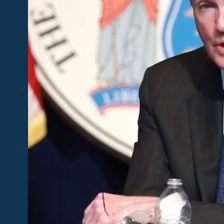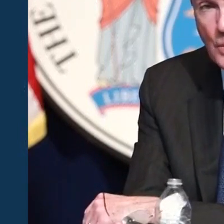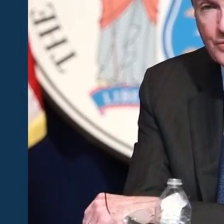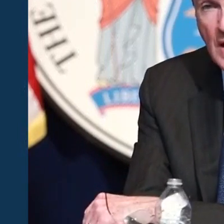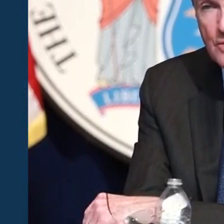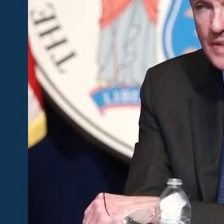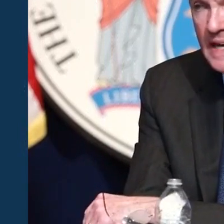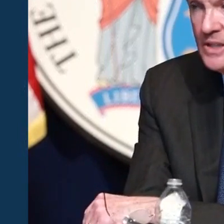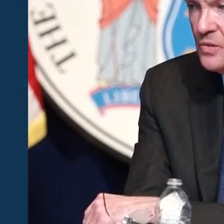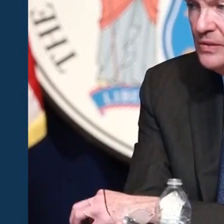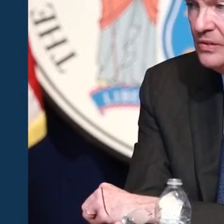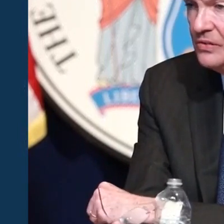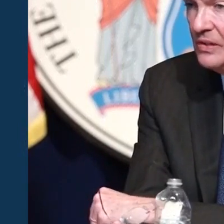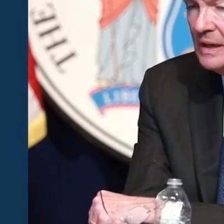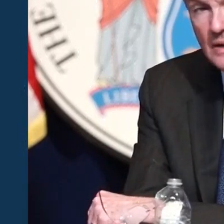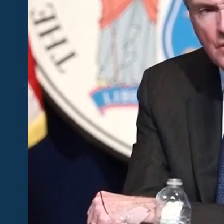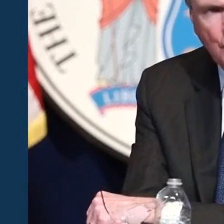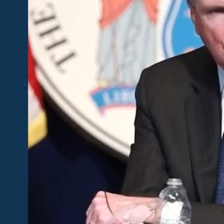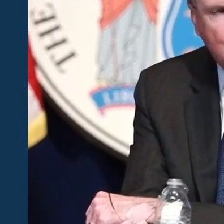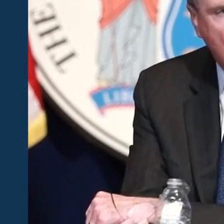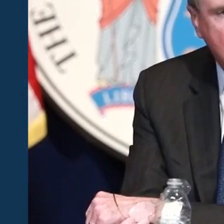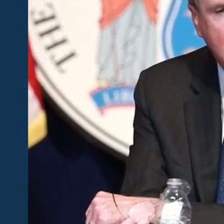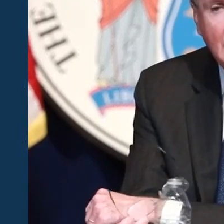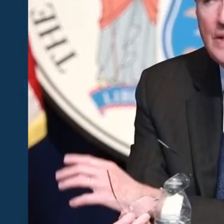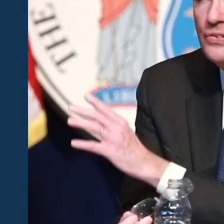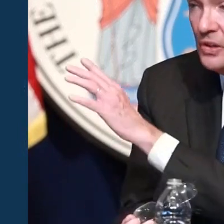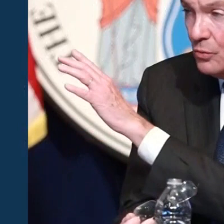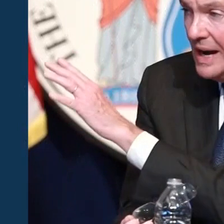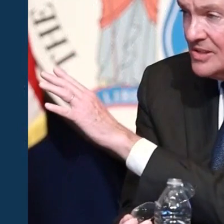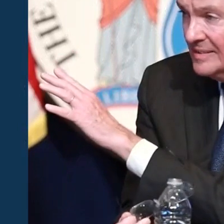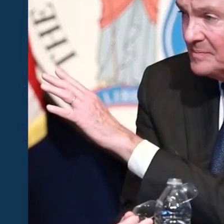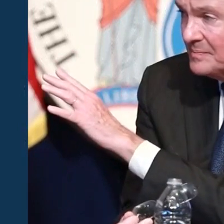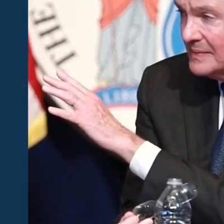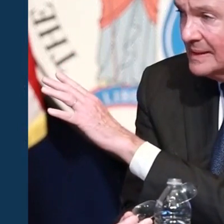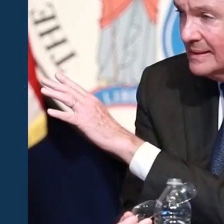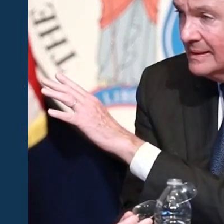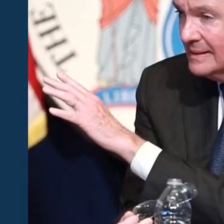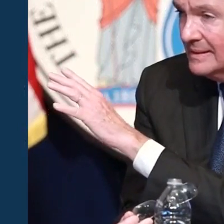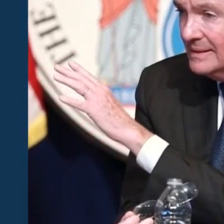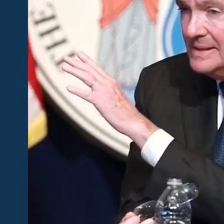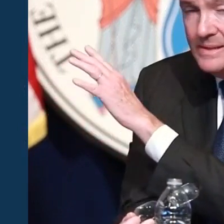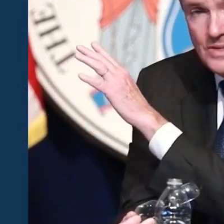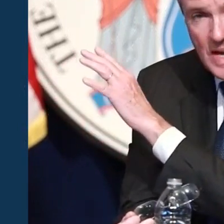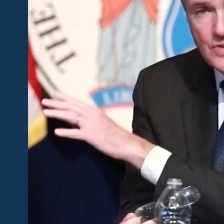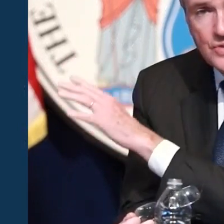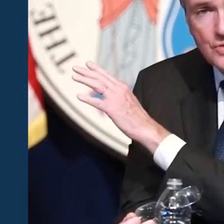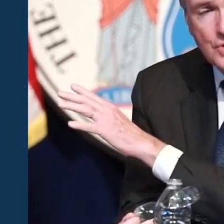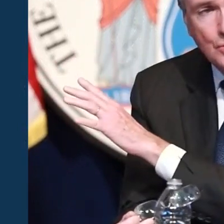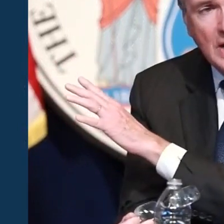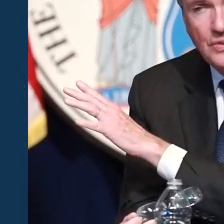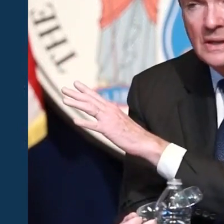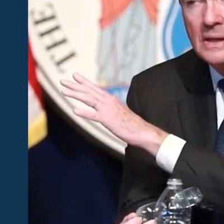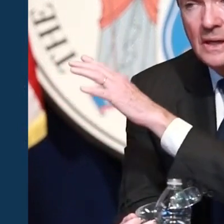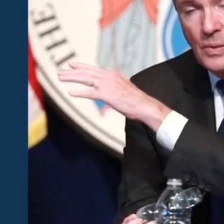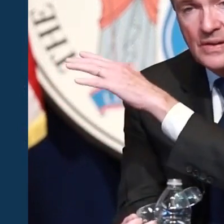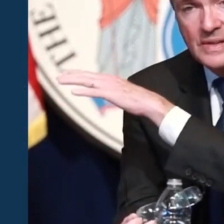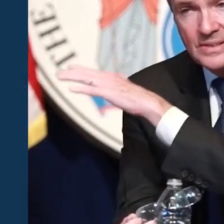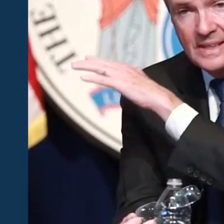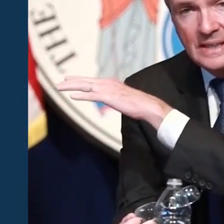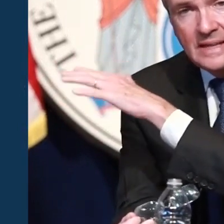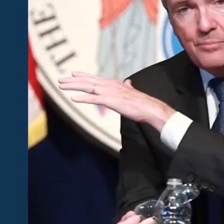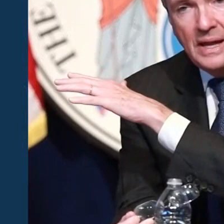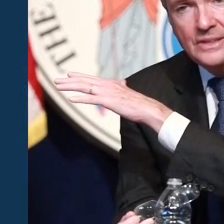been our lowest day over day increase since this all started. It is still rising. These cases are still rising. We